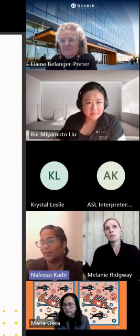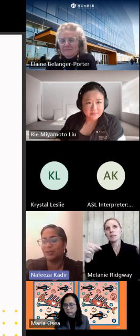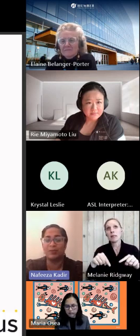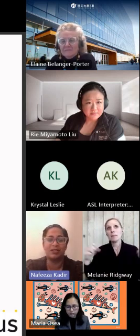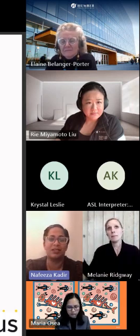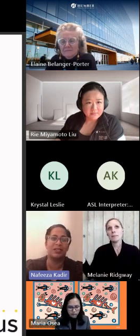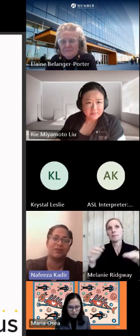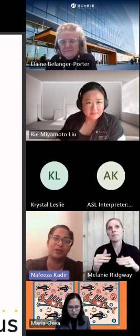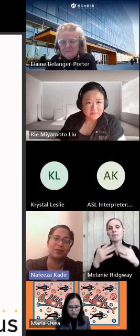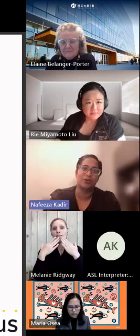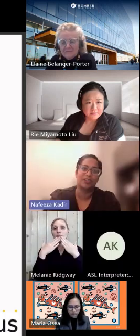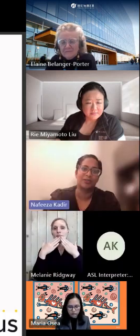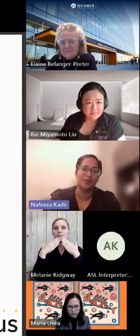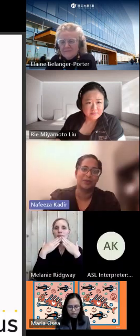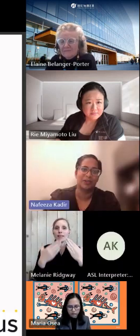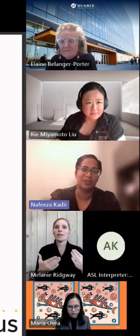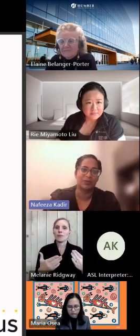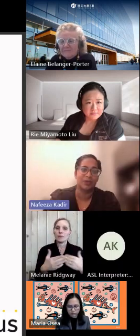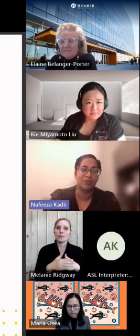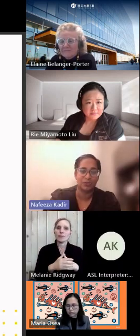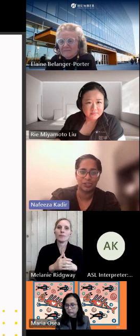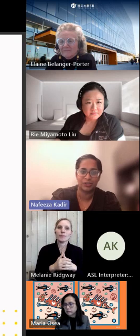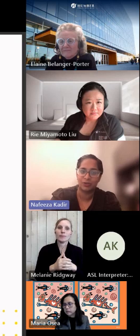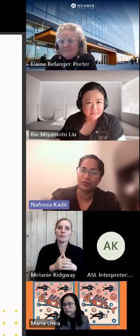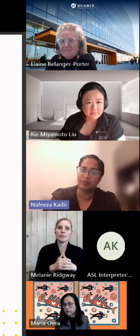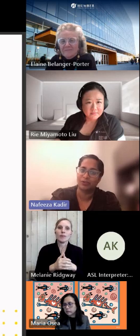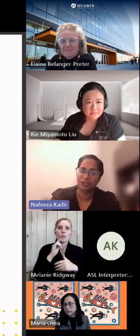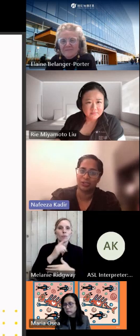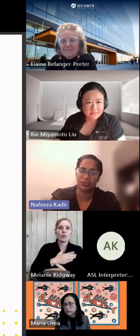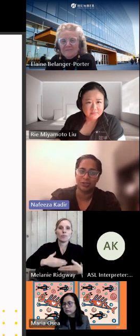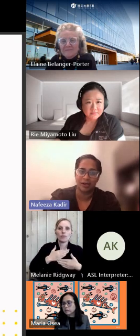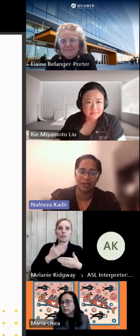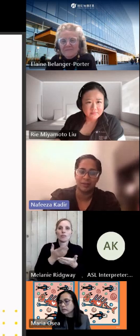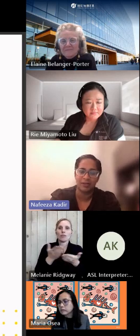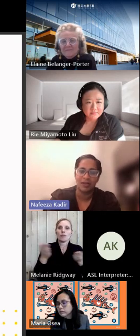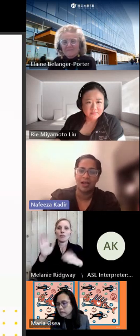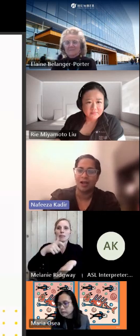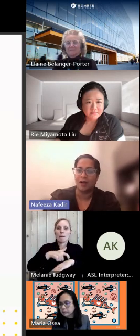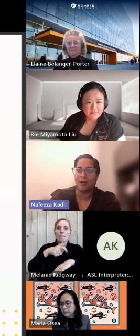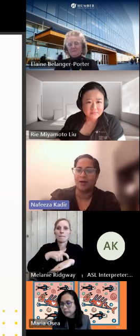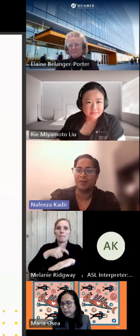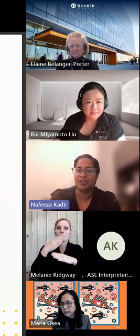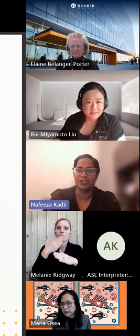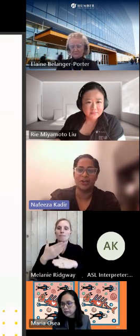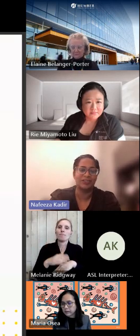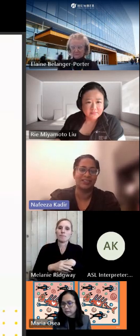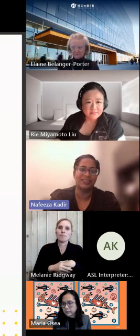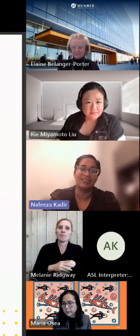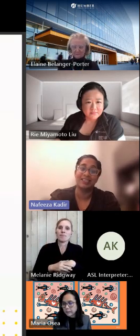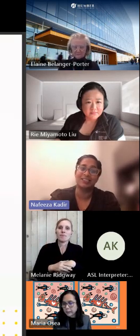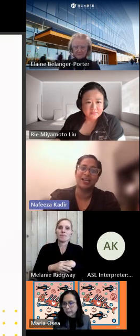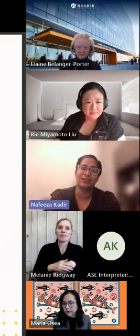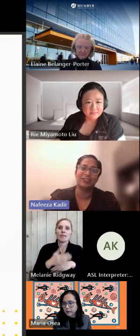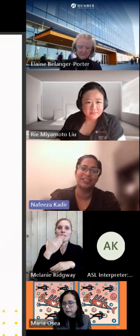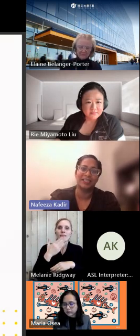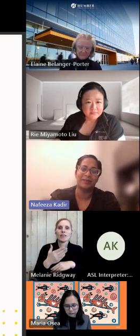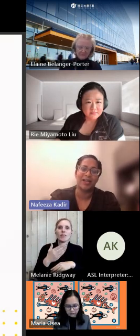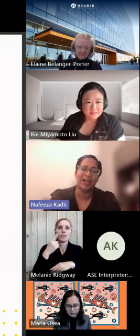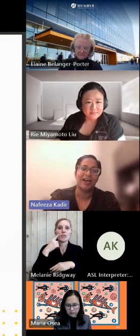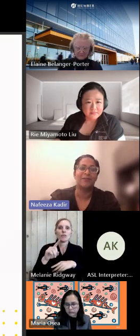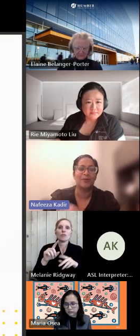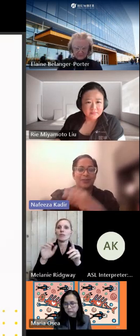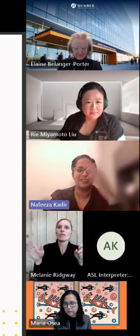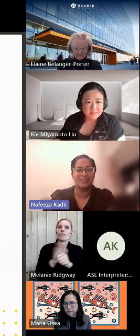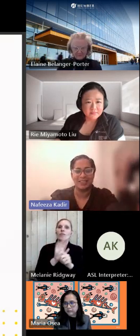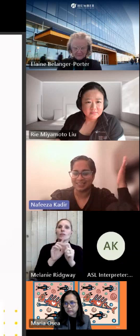earlier, gave up a little bit of their morning to be with us. We appreciate you. We appreciate your time. And shout out to the entire